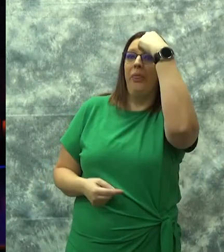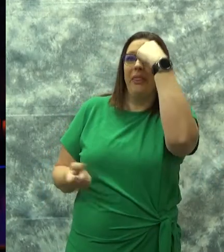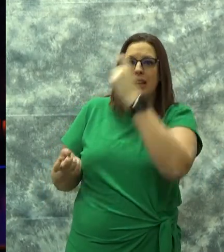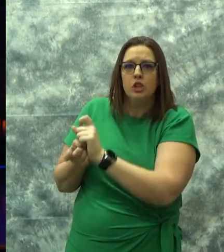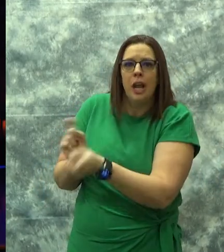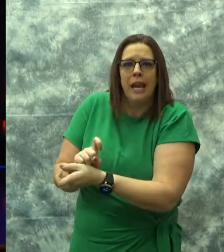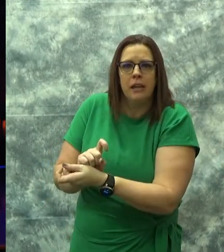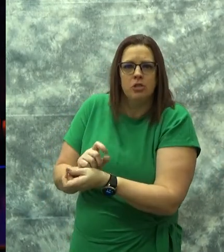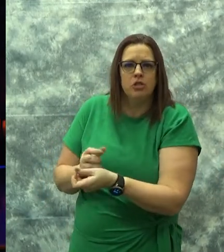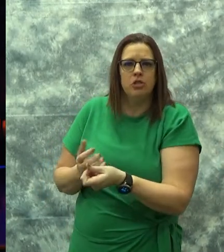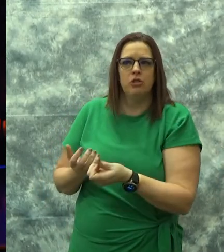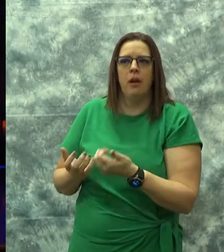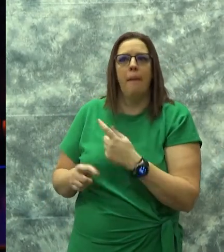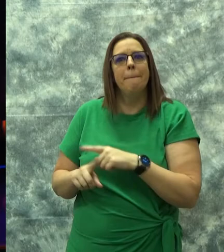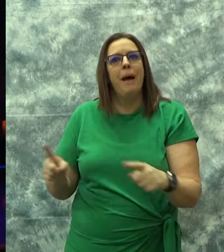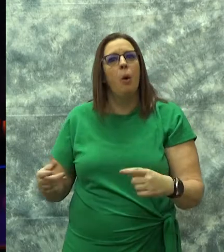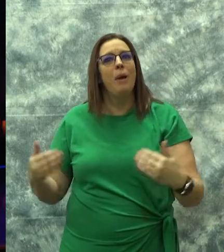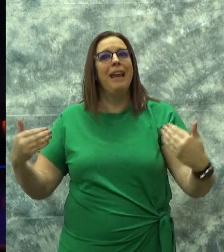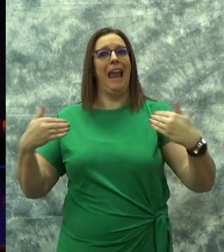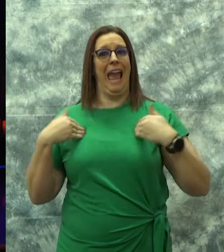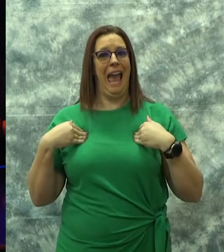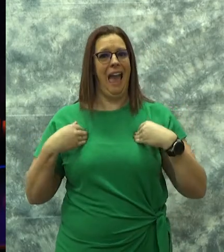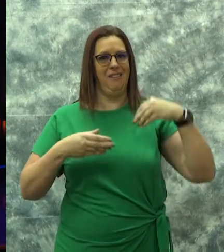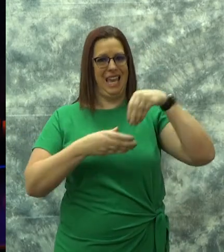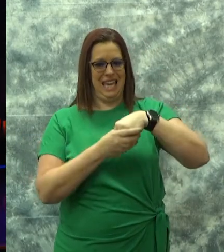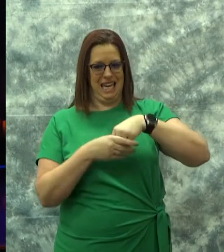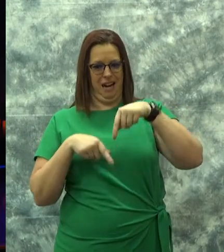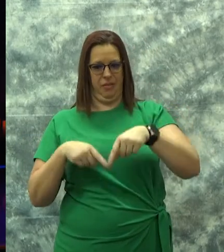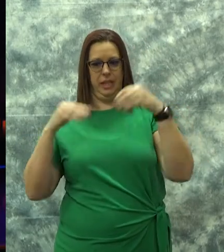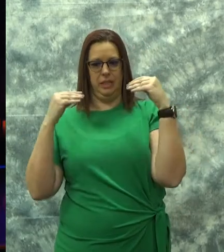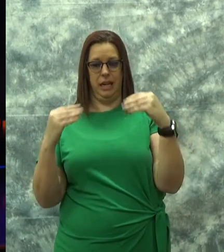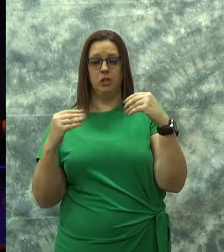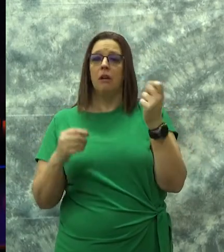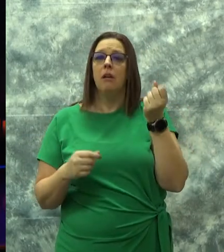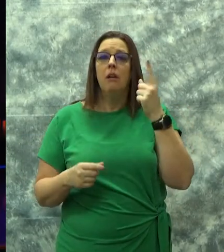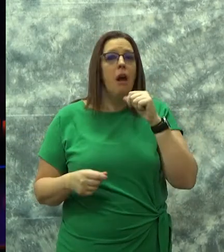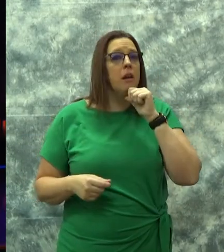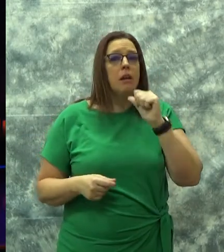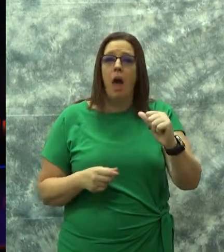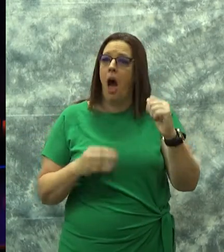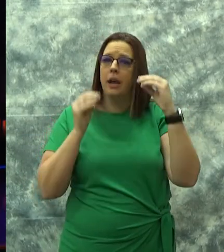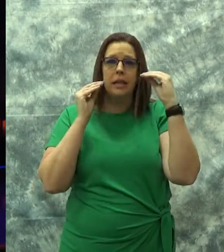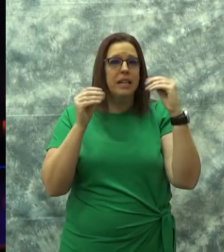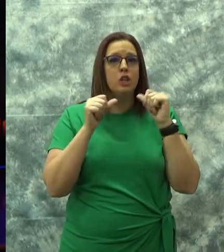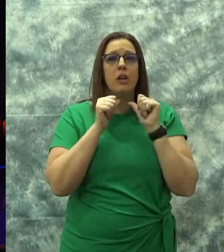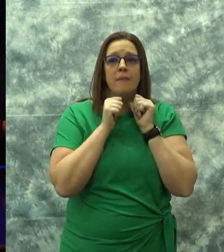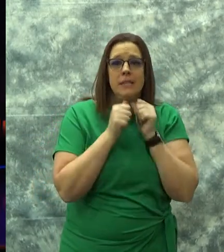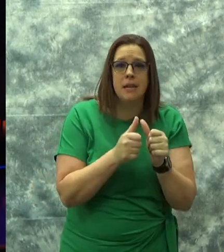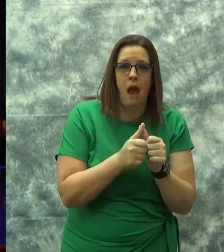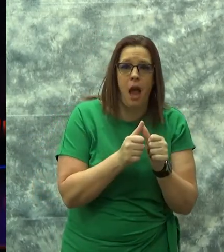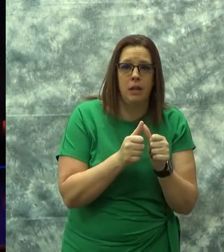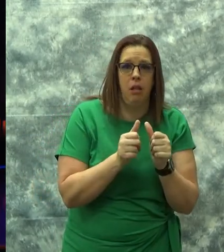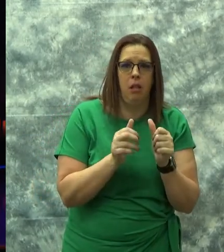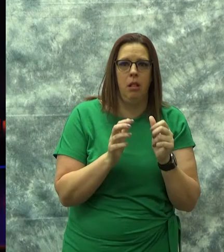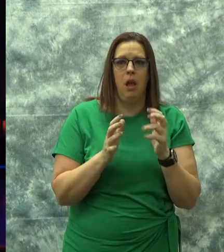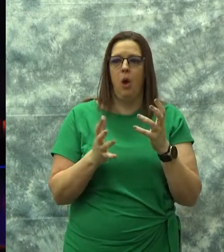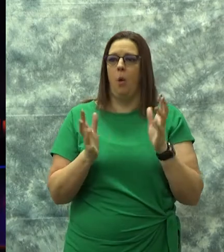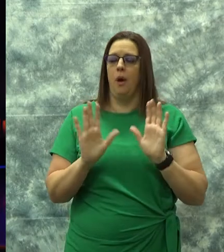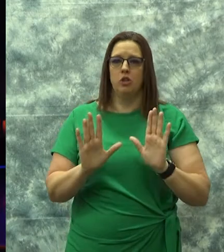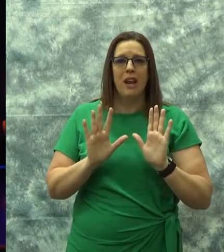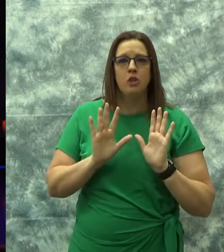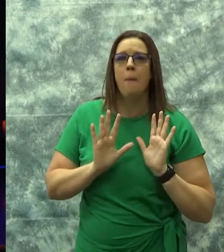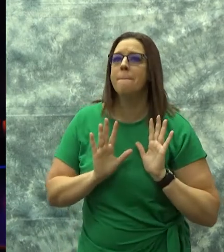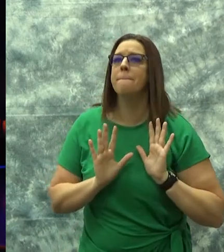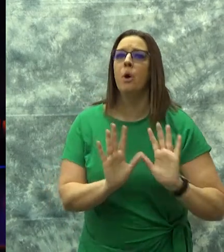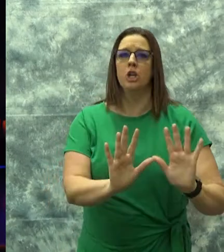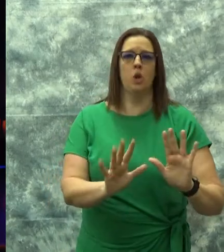But we also have within this teaching an understanding that this is not a teaching of denial. This is not a teaching